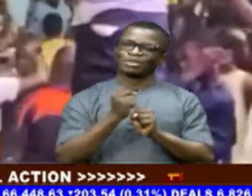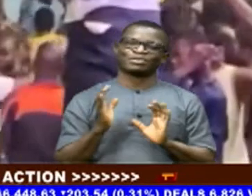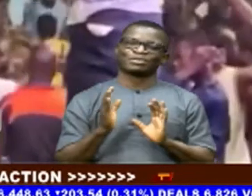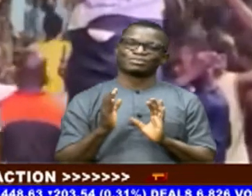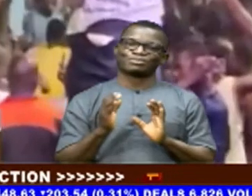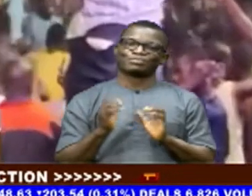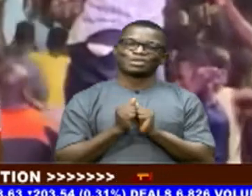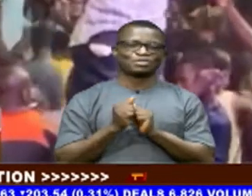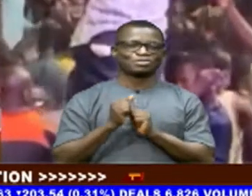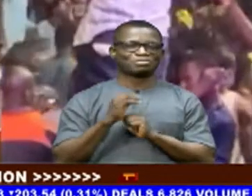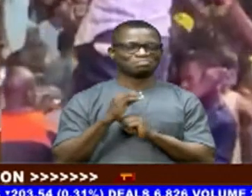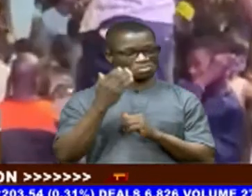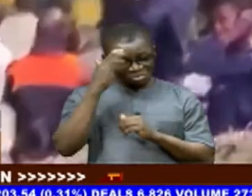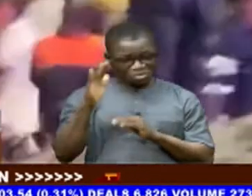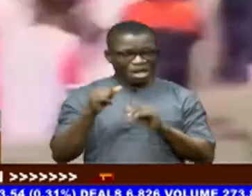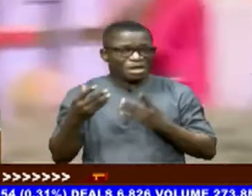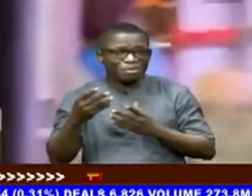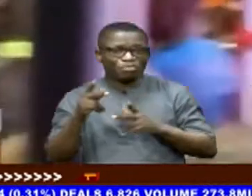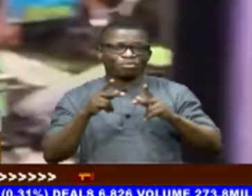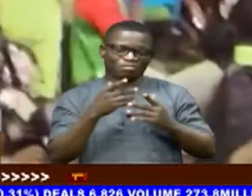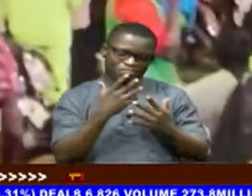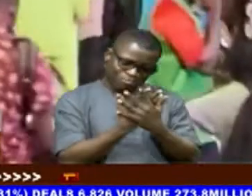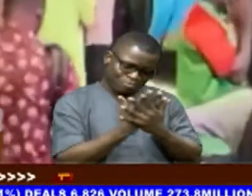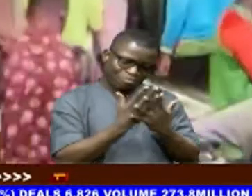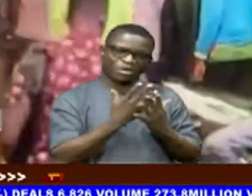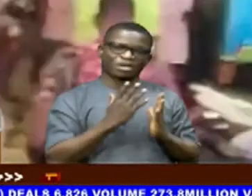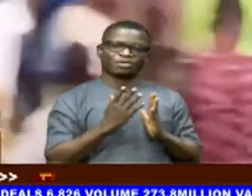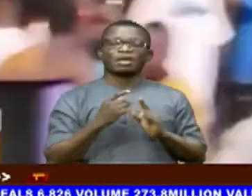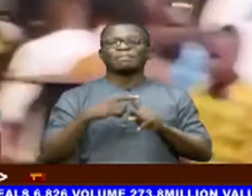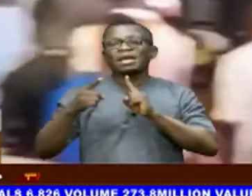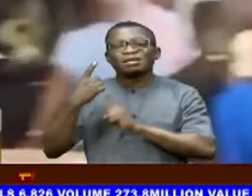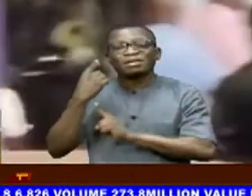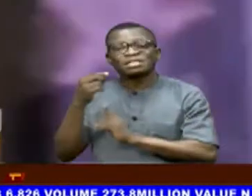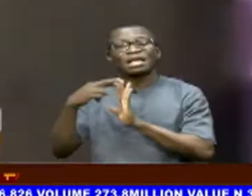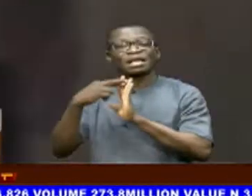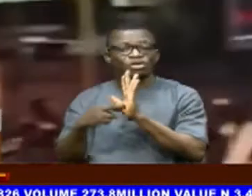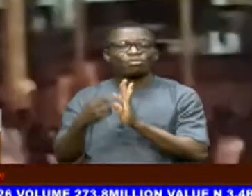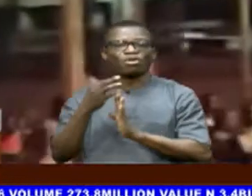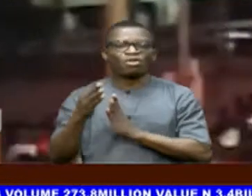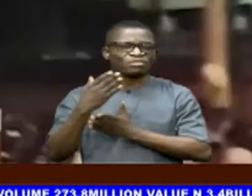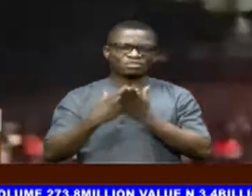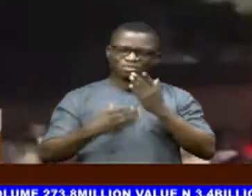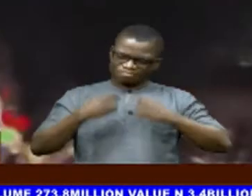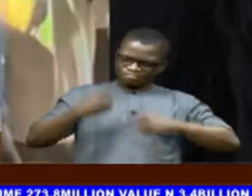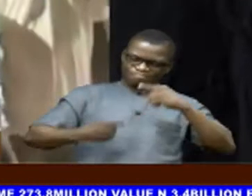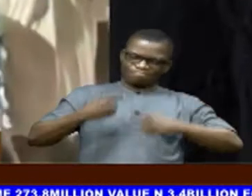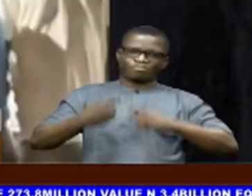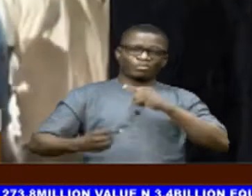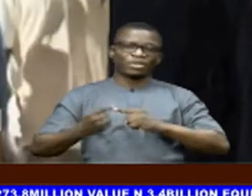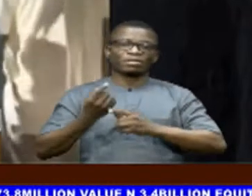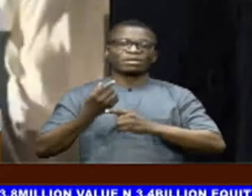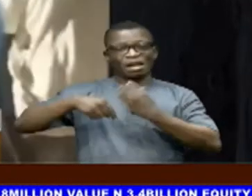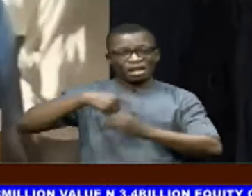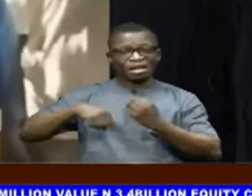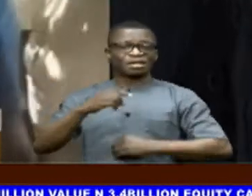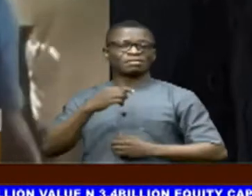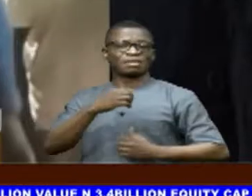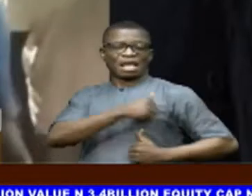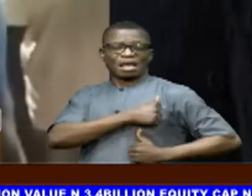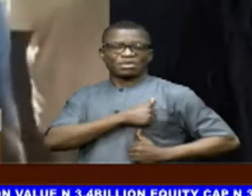how many were in custody. There have been recent reports of discontent within the military. On Tuesday,